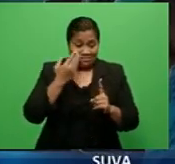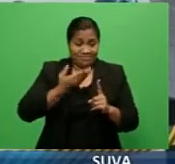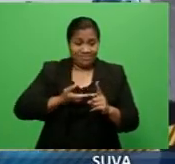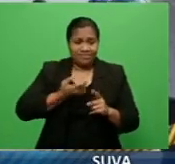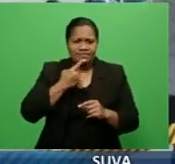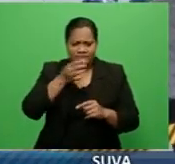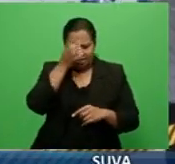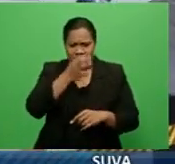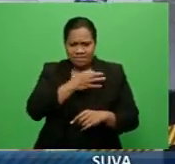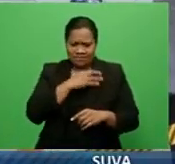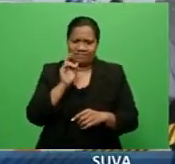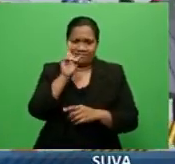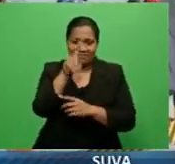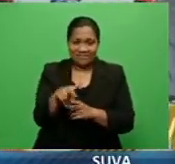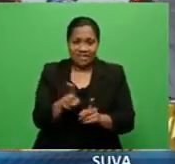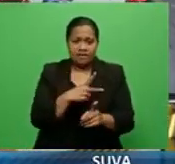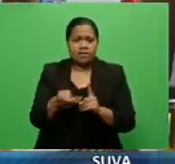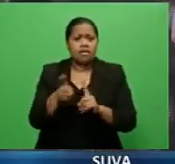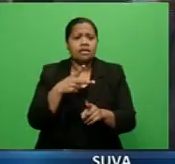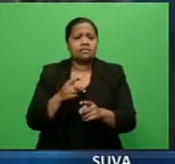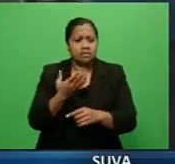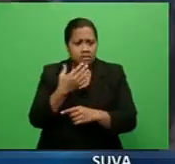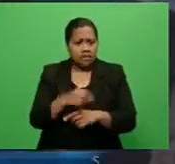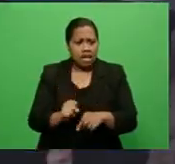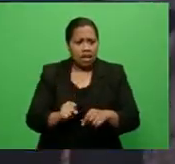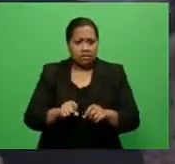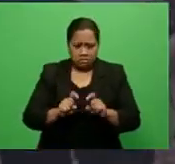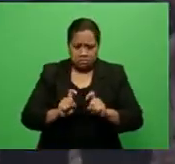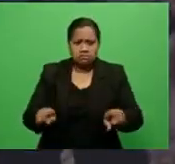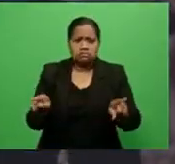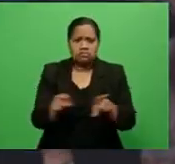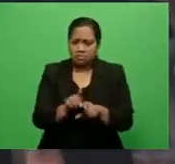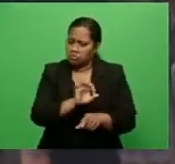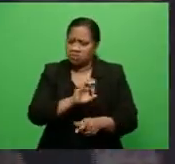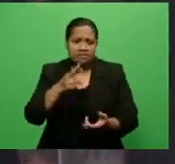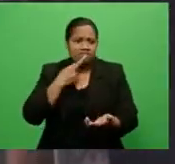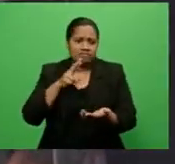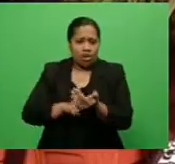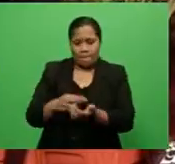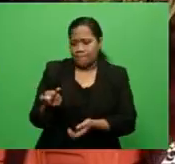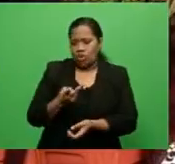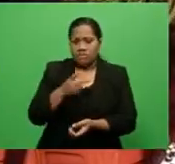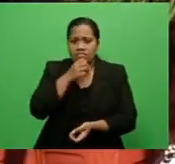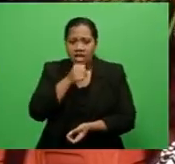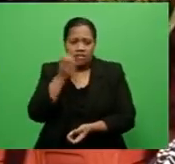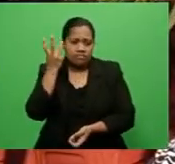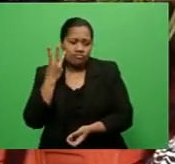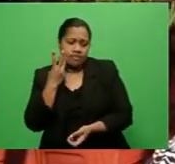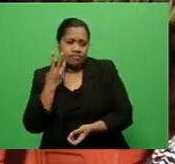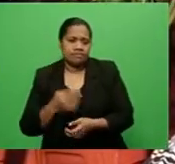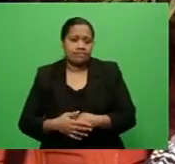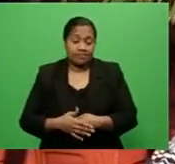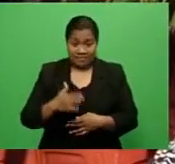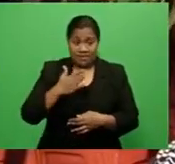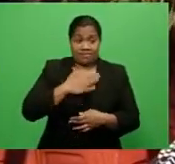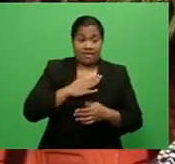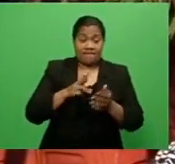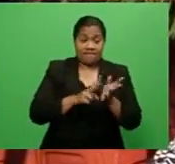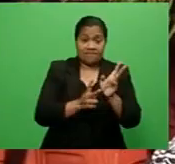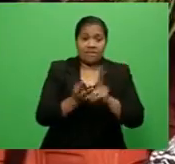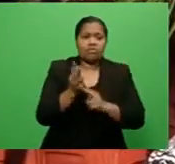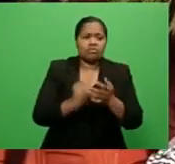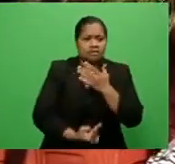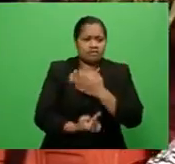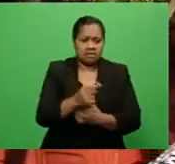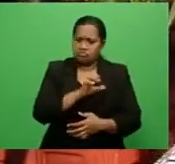domestic violence remains one of the most underreported crime for both men and women. As for my village, there are unreported